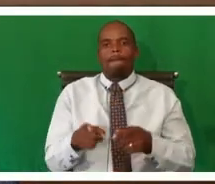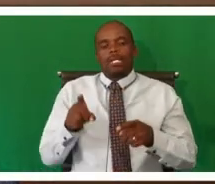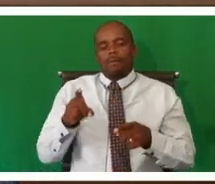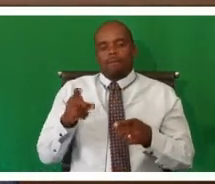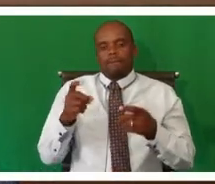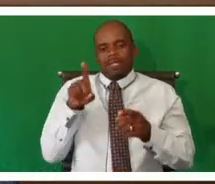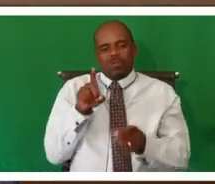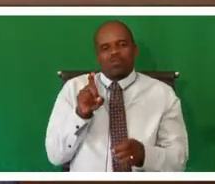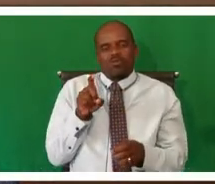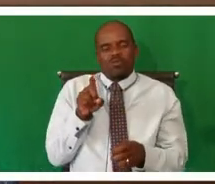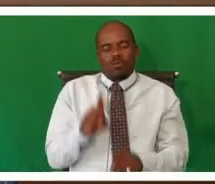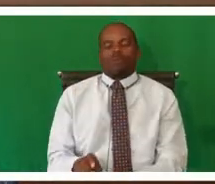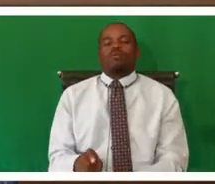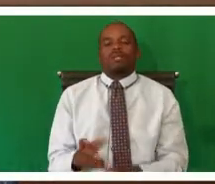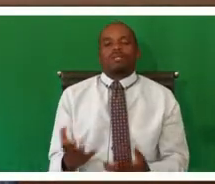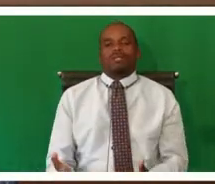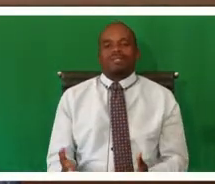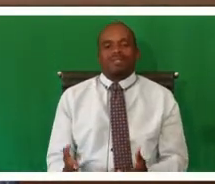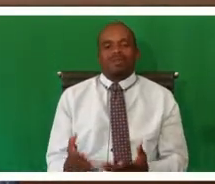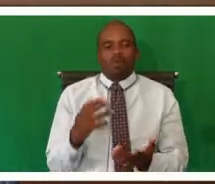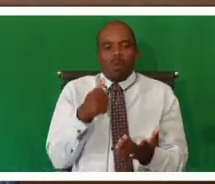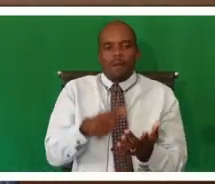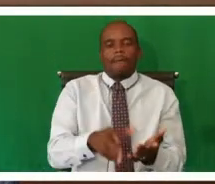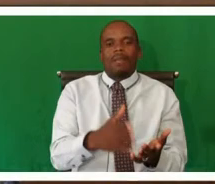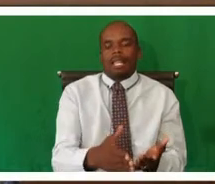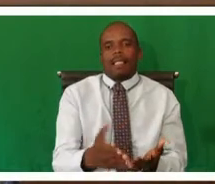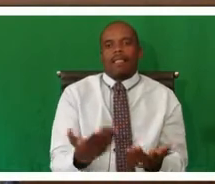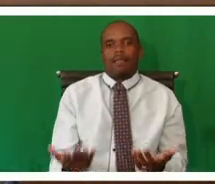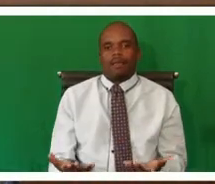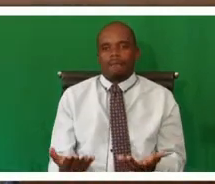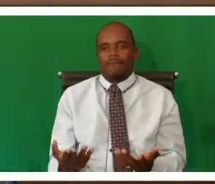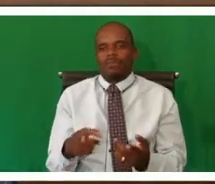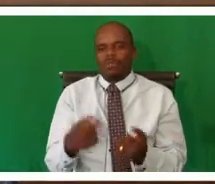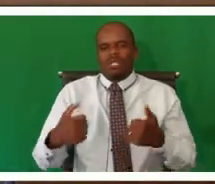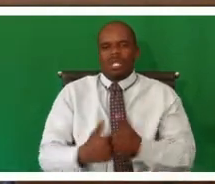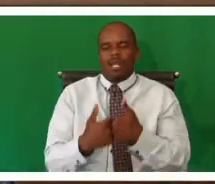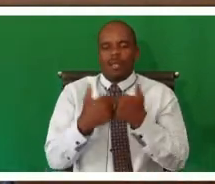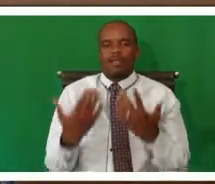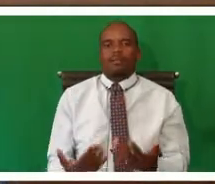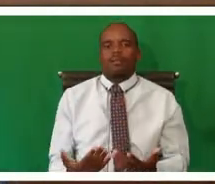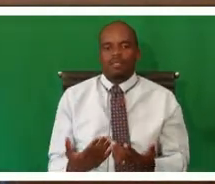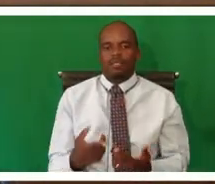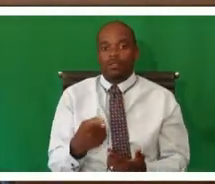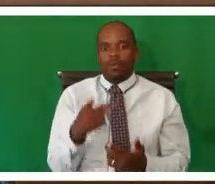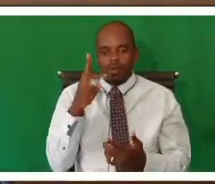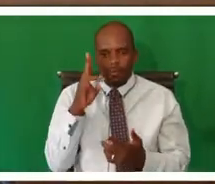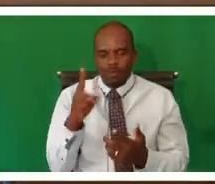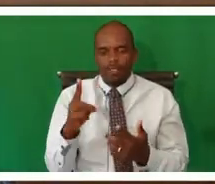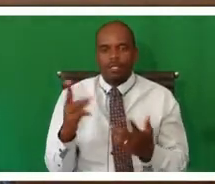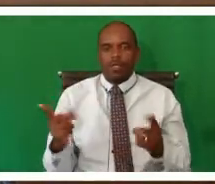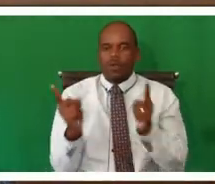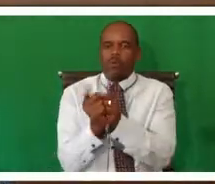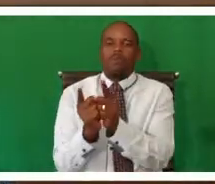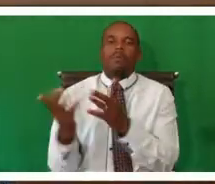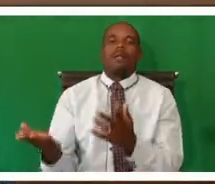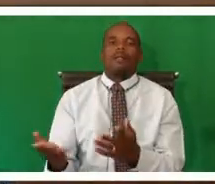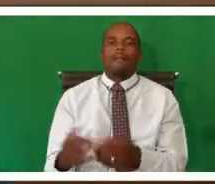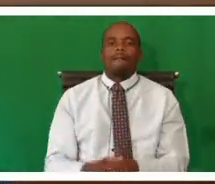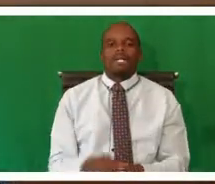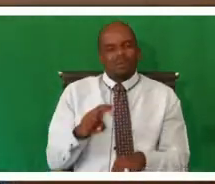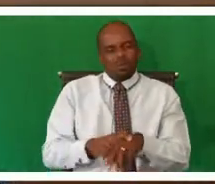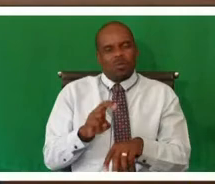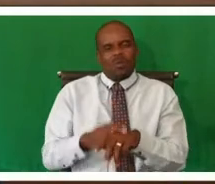innovative thinking to compact the challenges we face. We need to see more